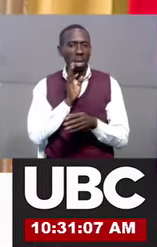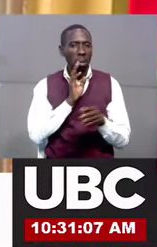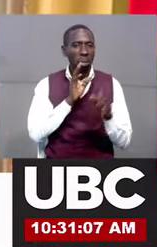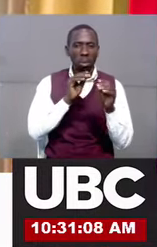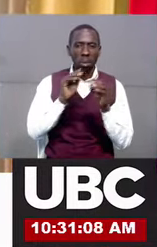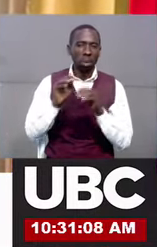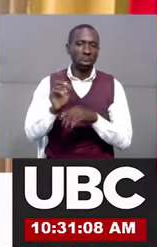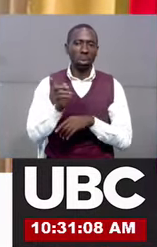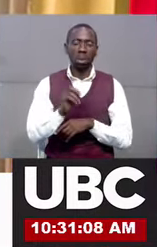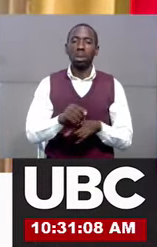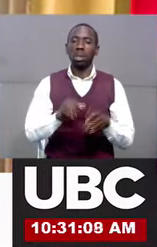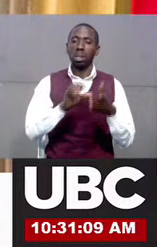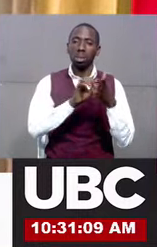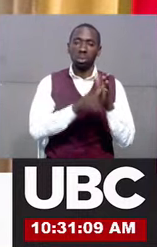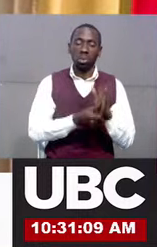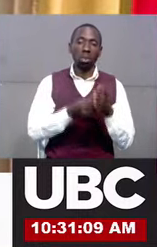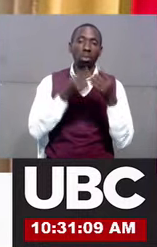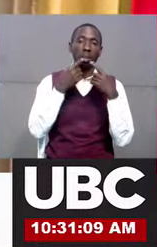matters of the media.